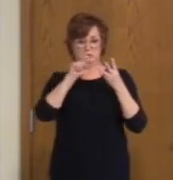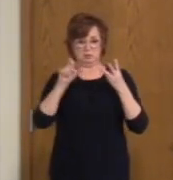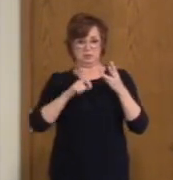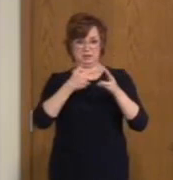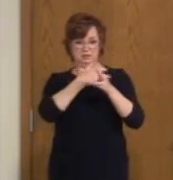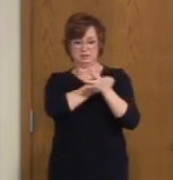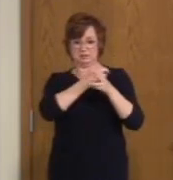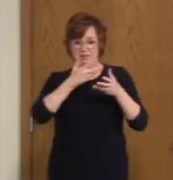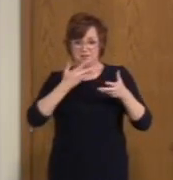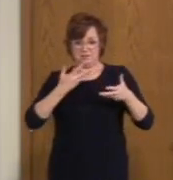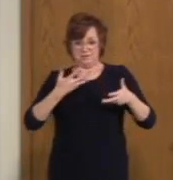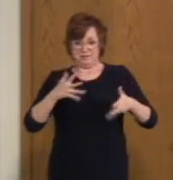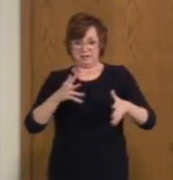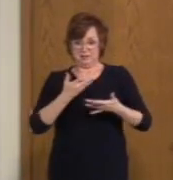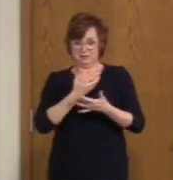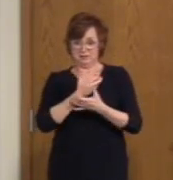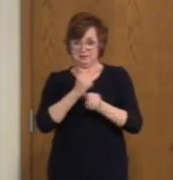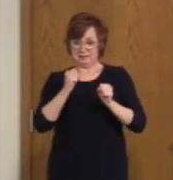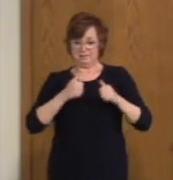Now I'll hand over to Scott.